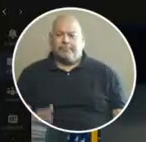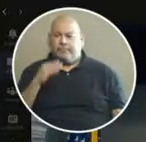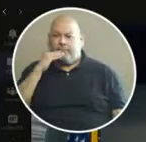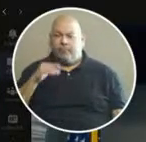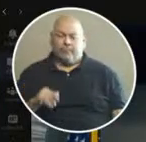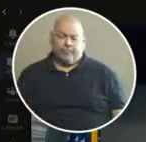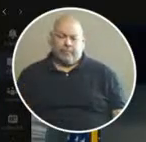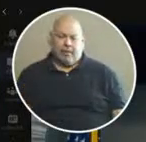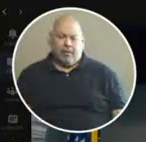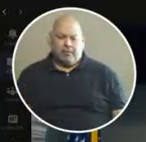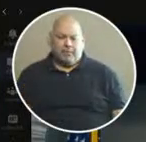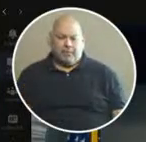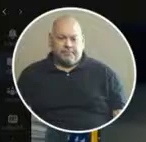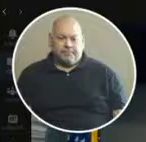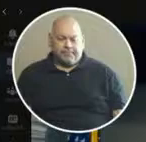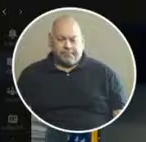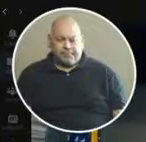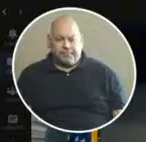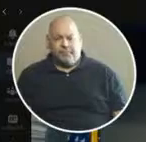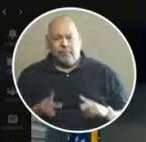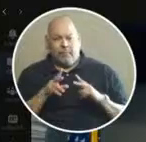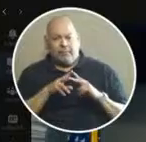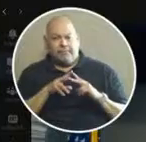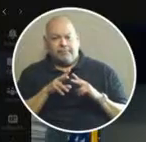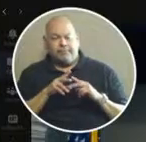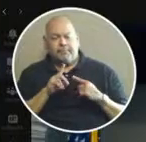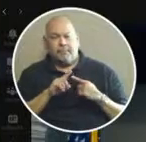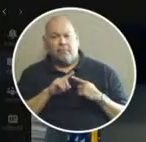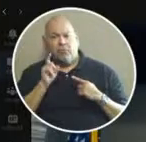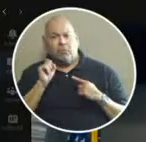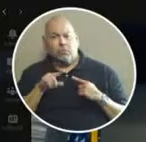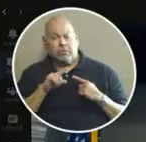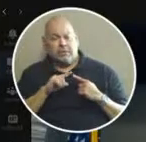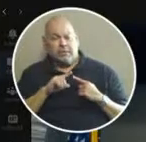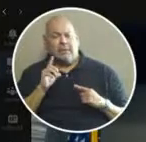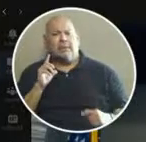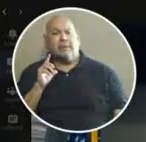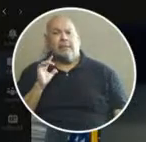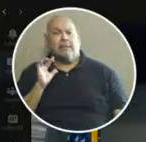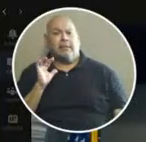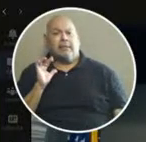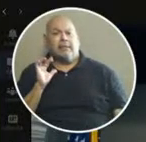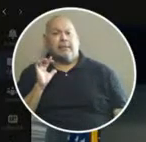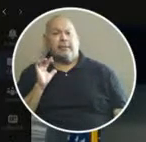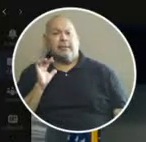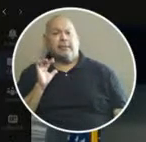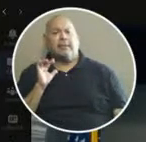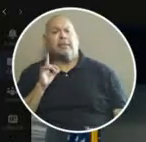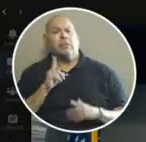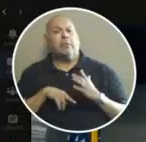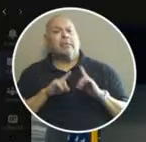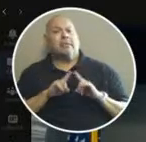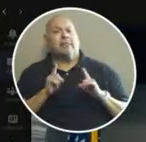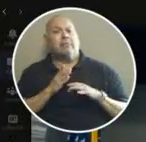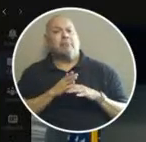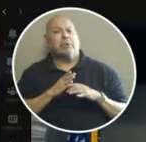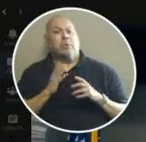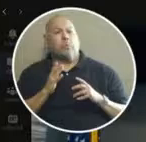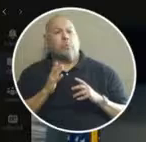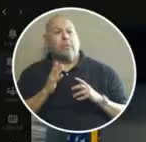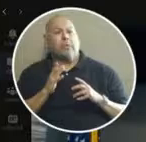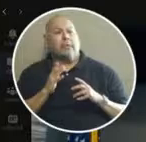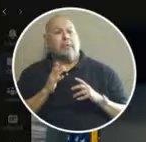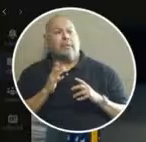Gracias, doctor. The 2 remaining questions, the first question of the end is, what is the difference between hanging